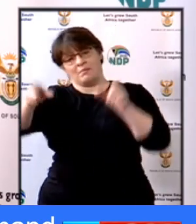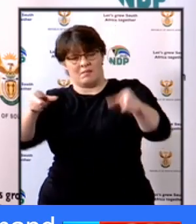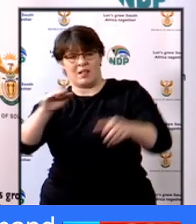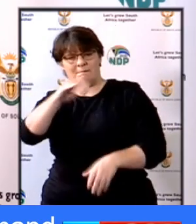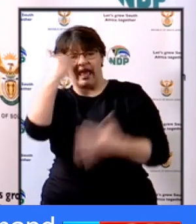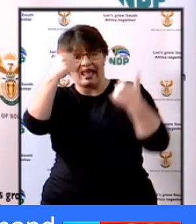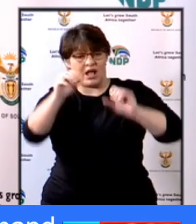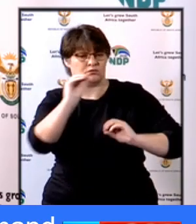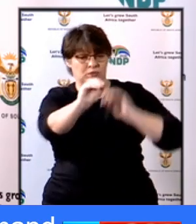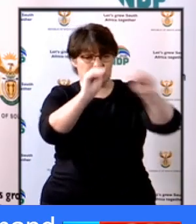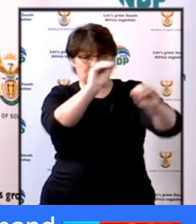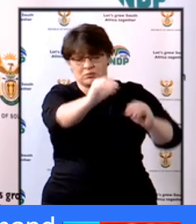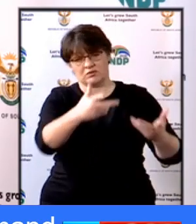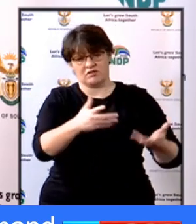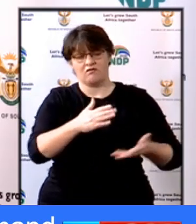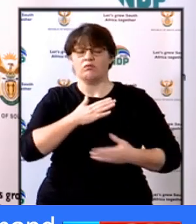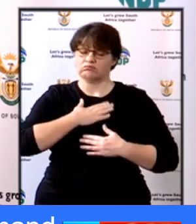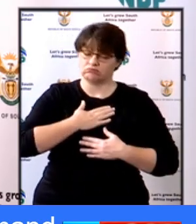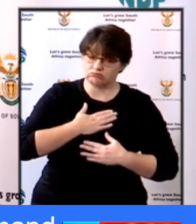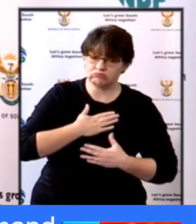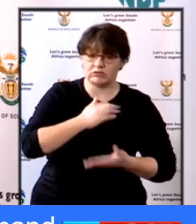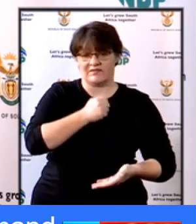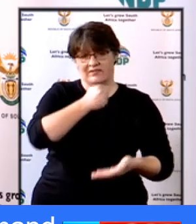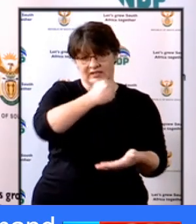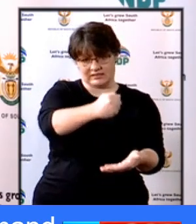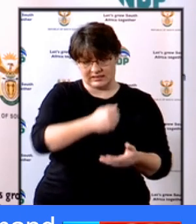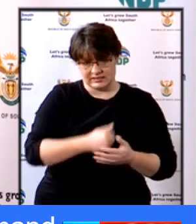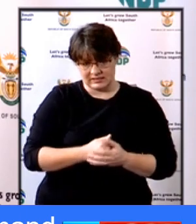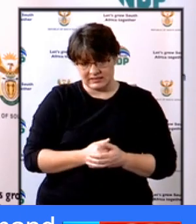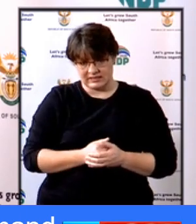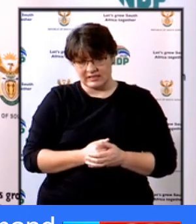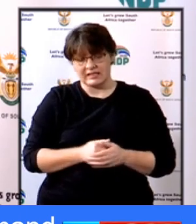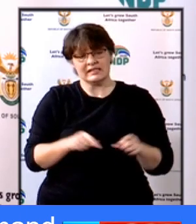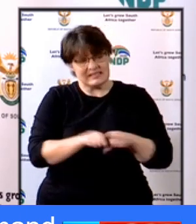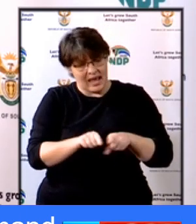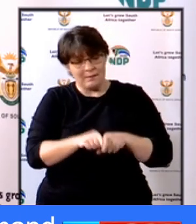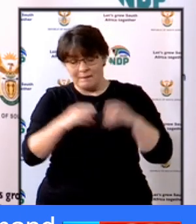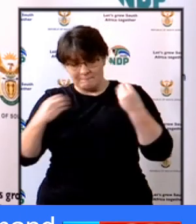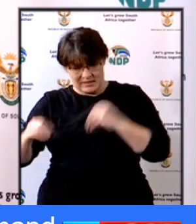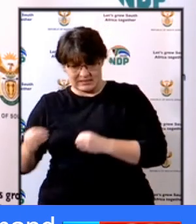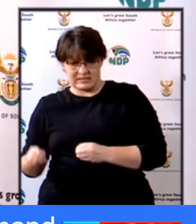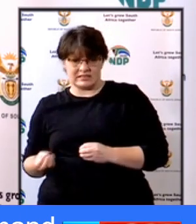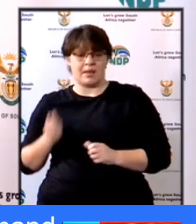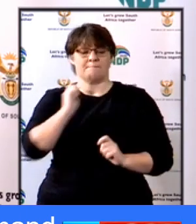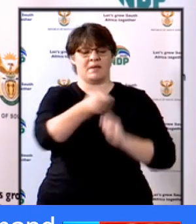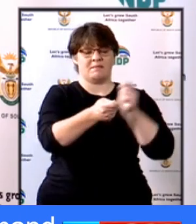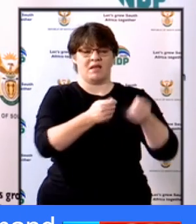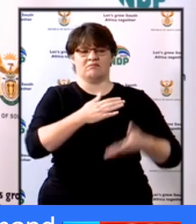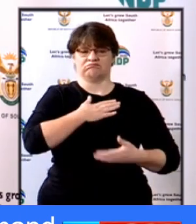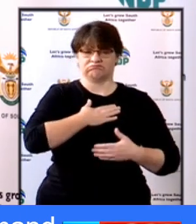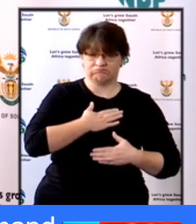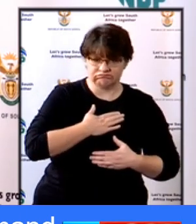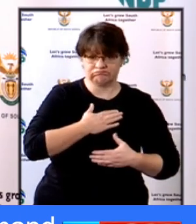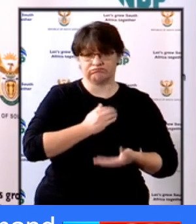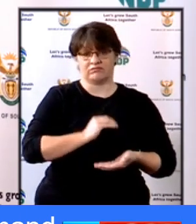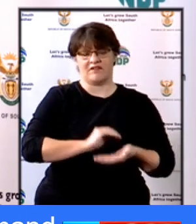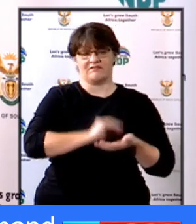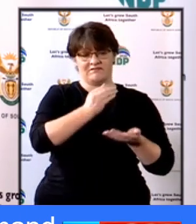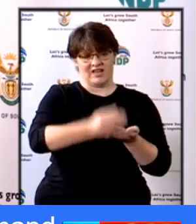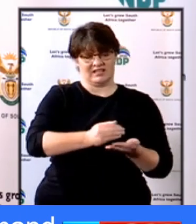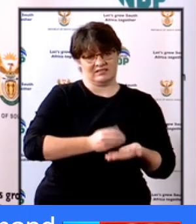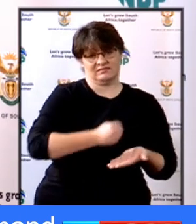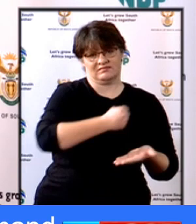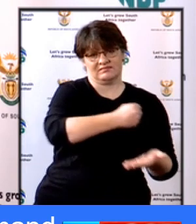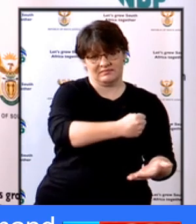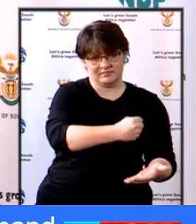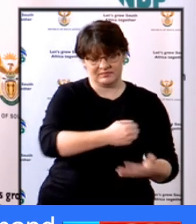bank accounts, as well as businesses that have contributed to the solidarity fund. So what